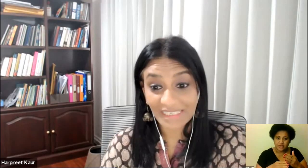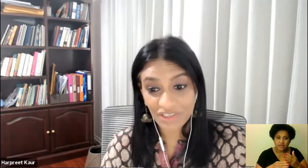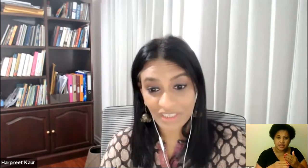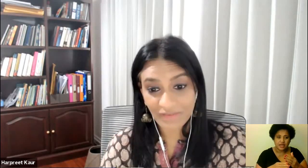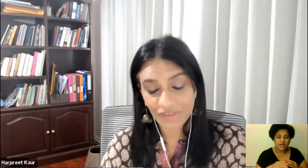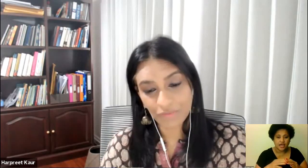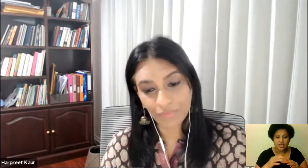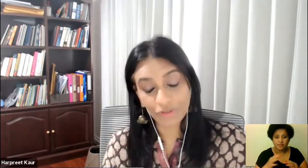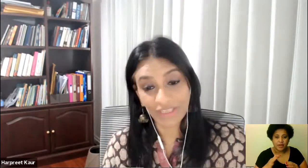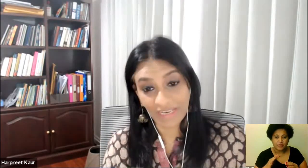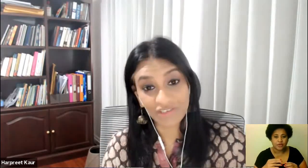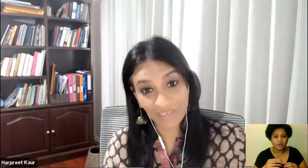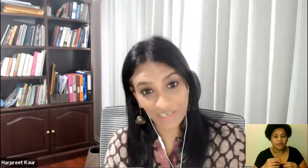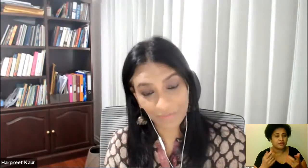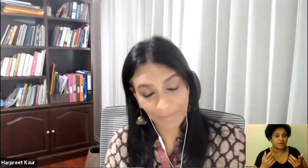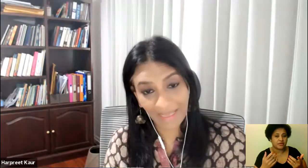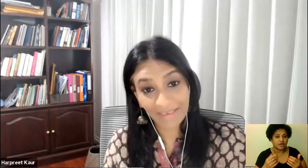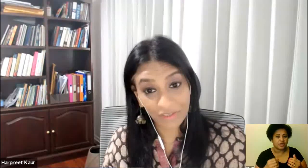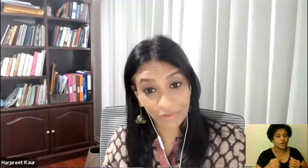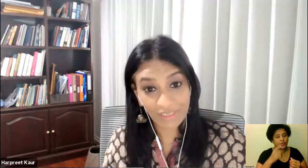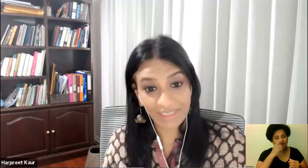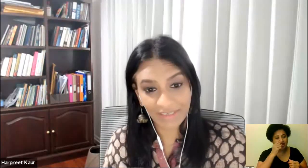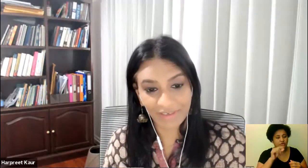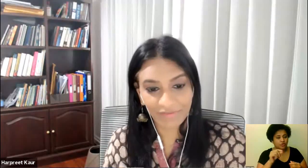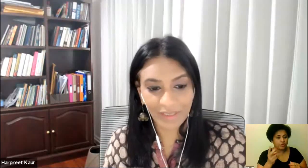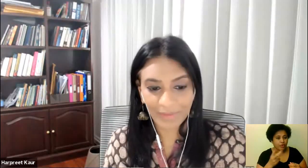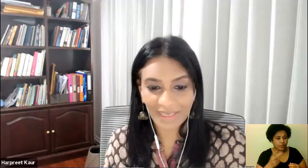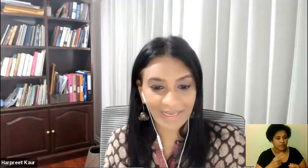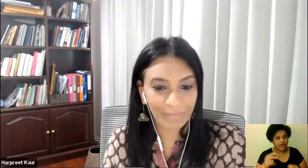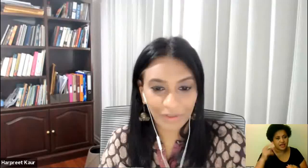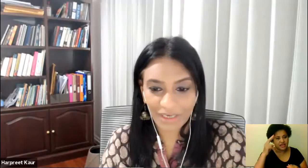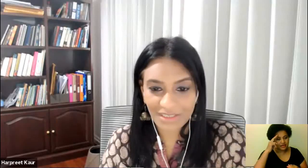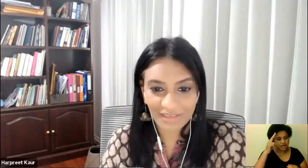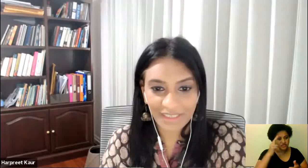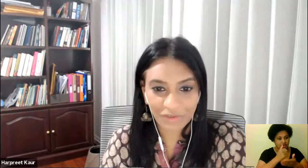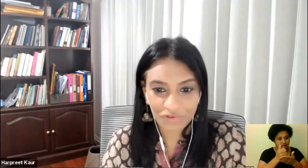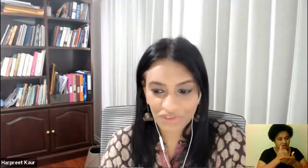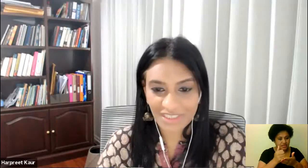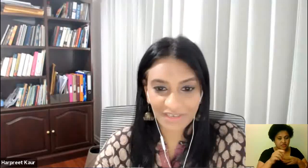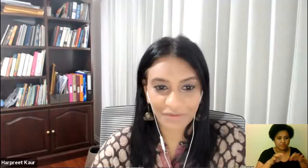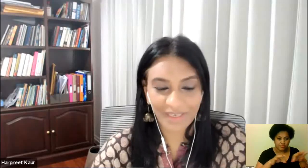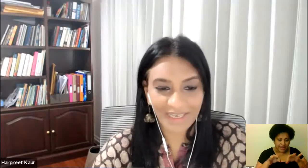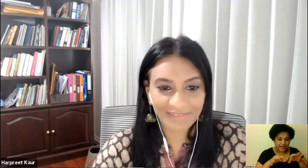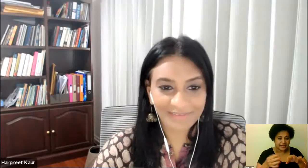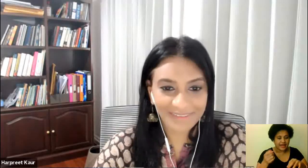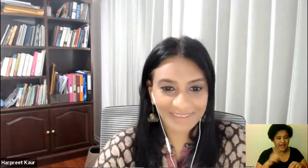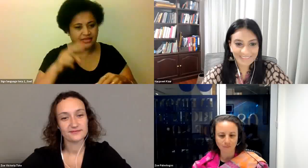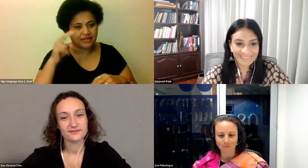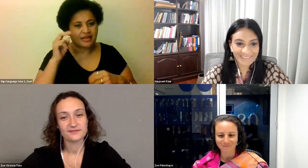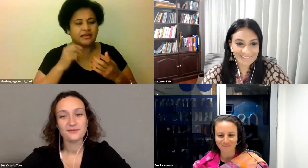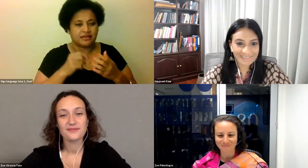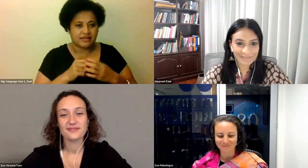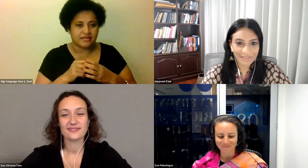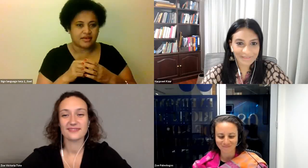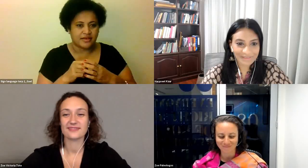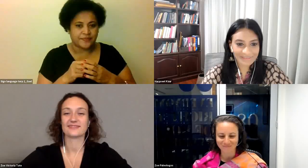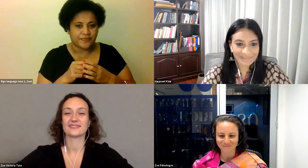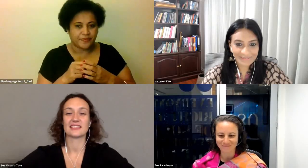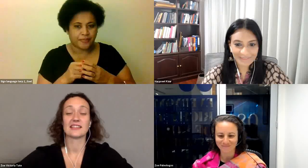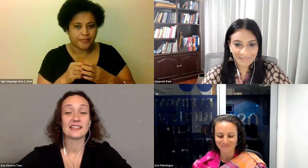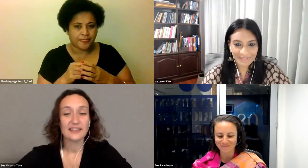key initiatives, both on the National Action Plan and the toolkit that we're developing, and happy to answer any questions that you may have. Thanks,